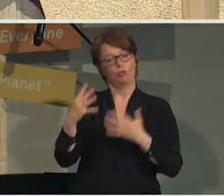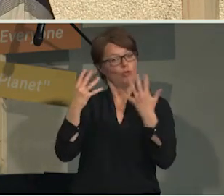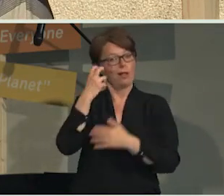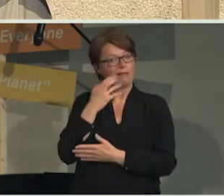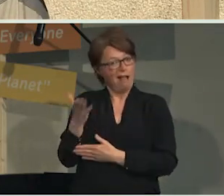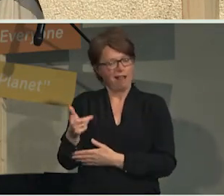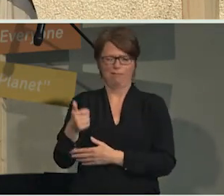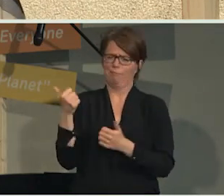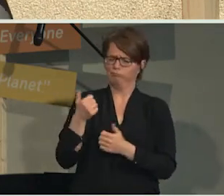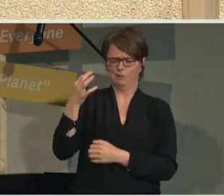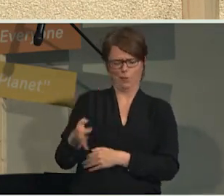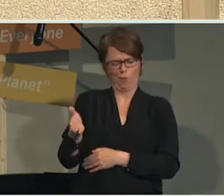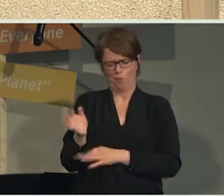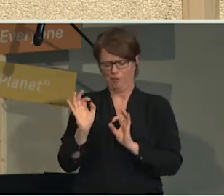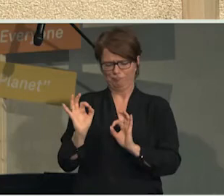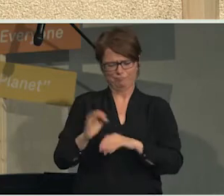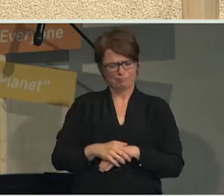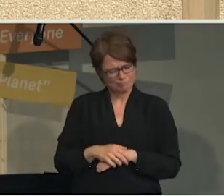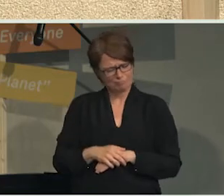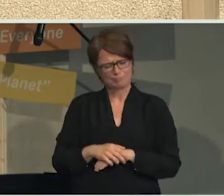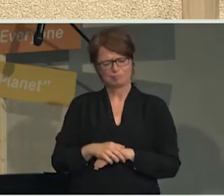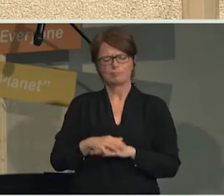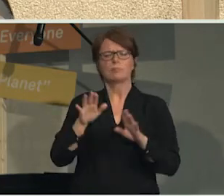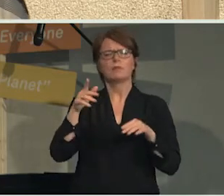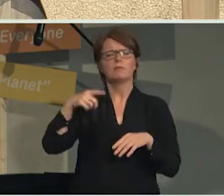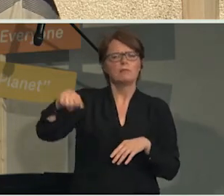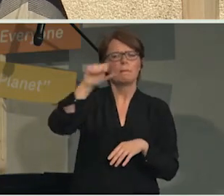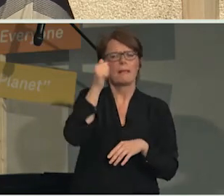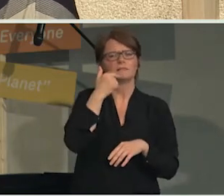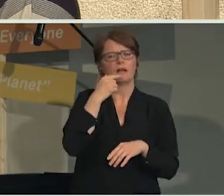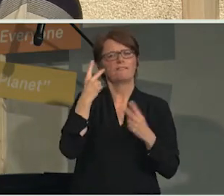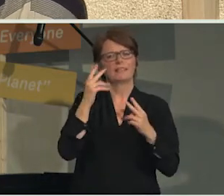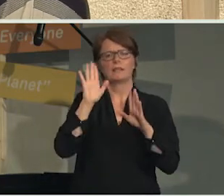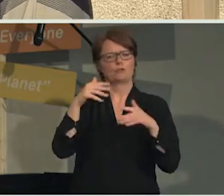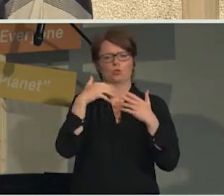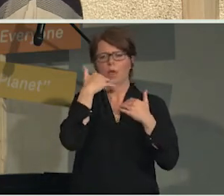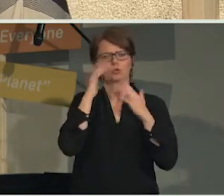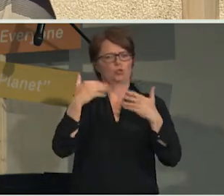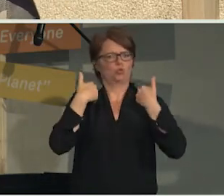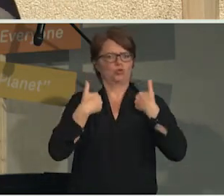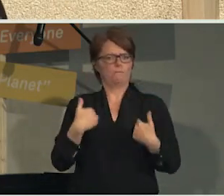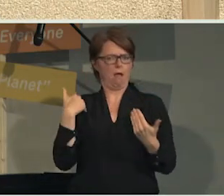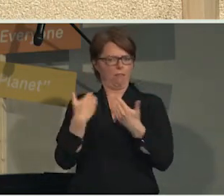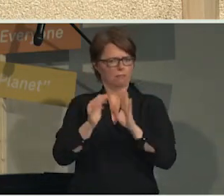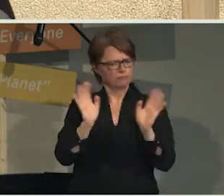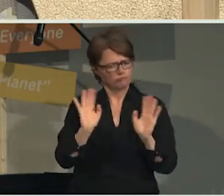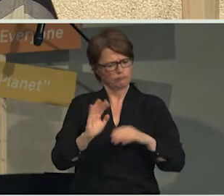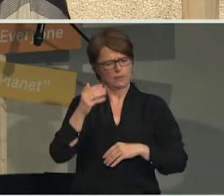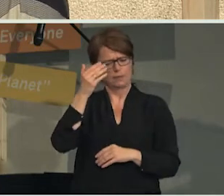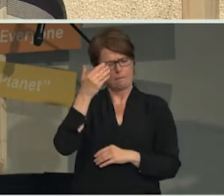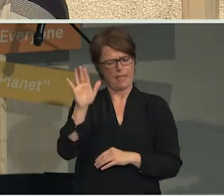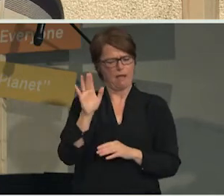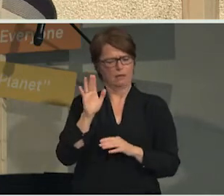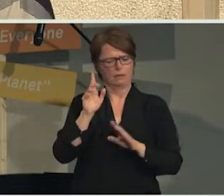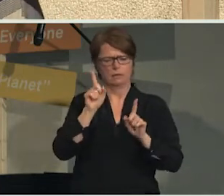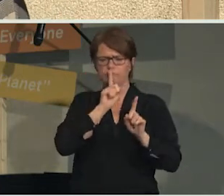makes you watch these really extremely interesting animal stories. He's not here, I can see